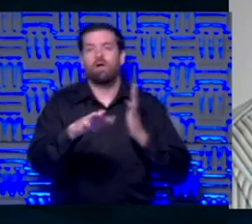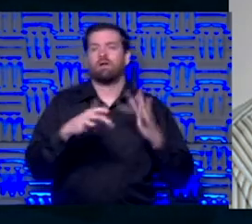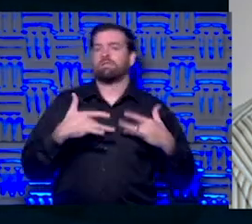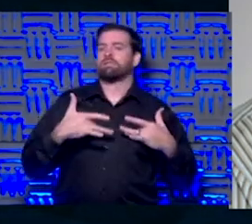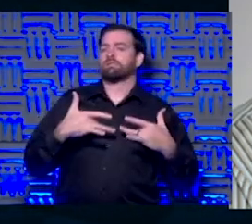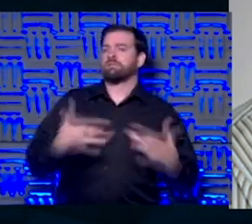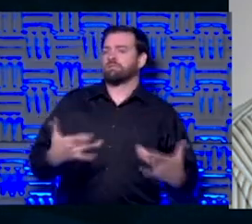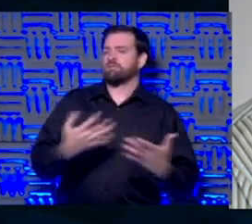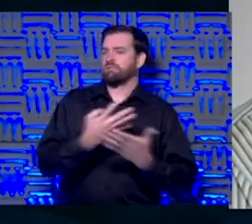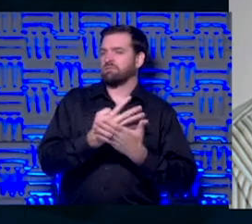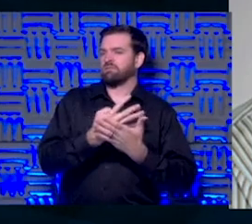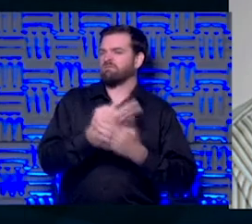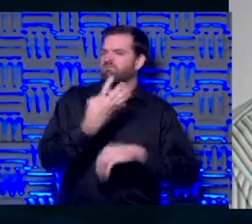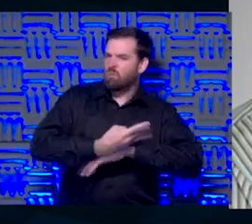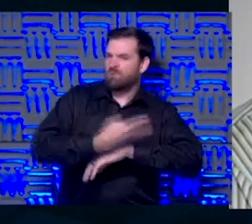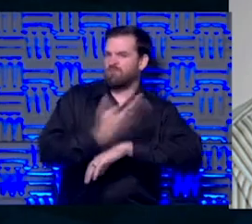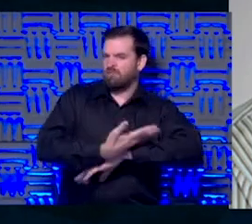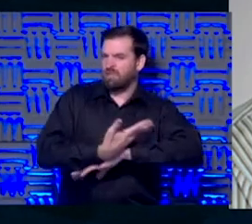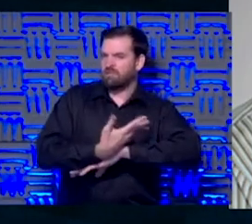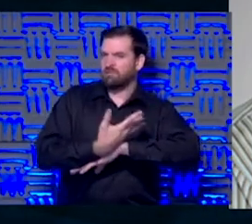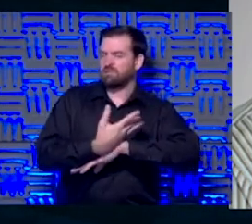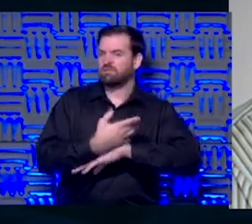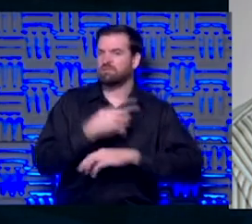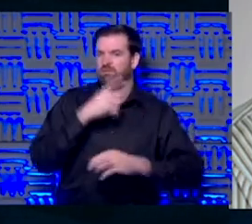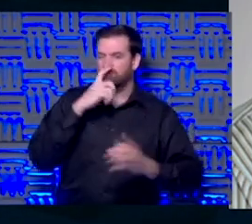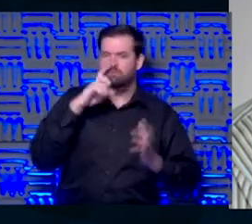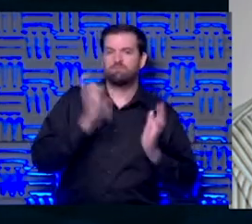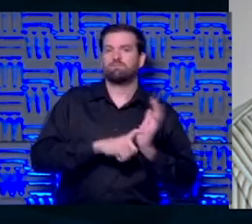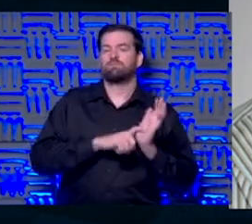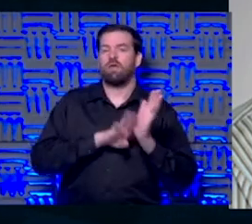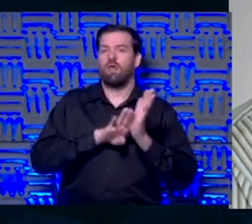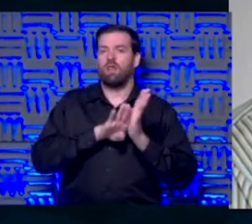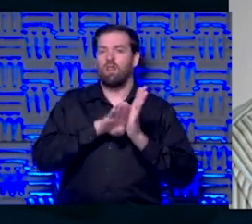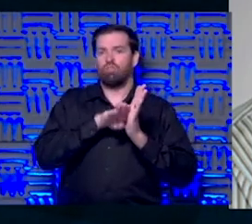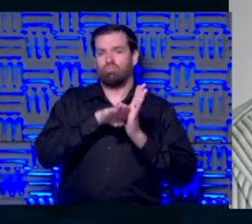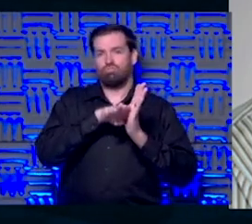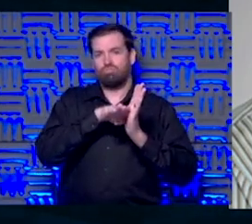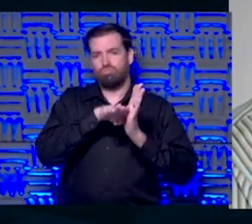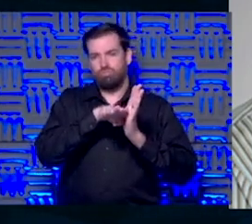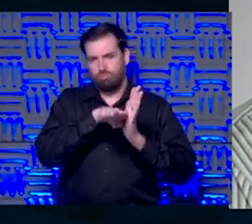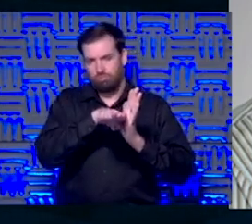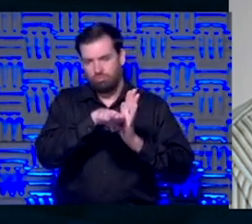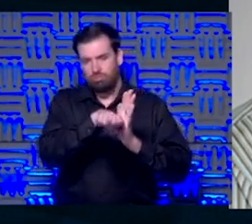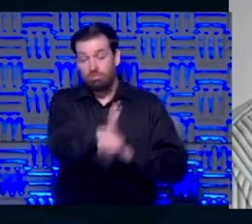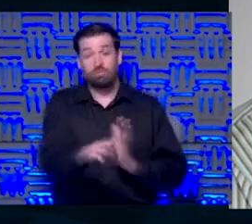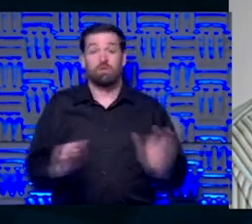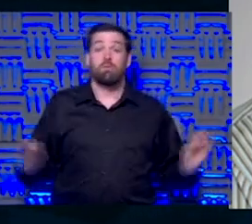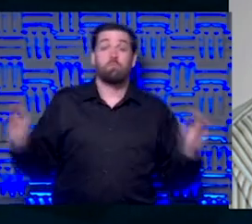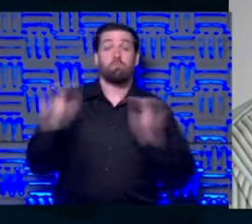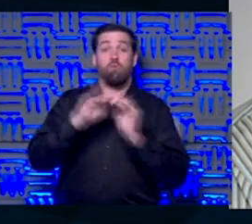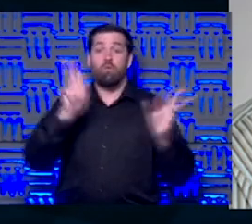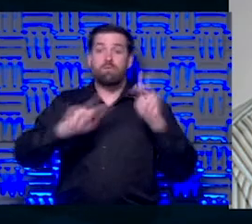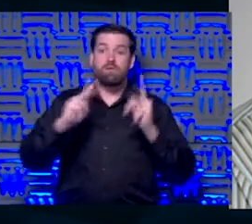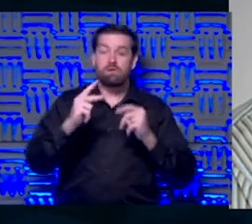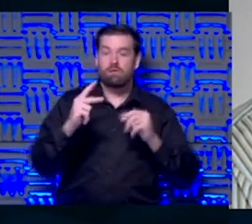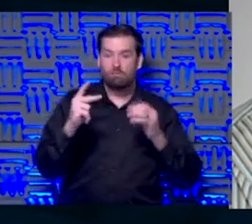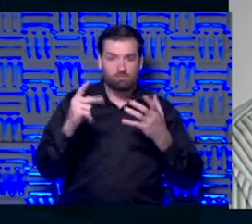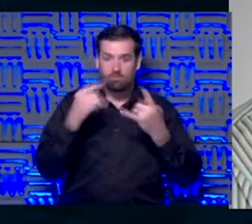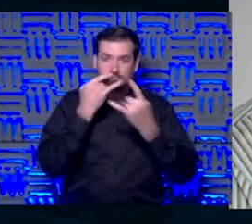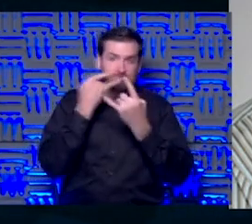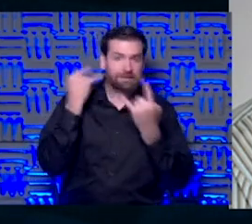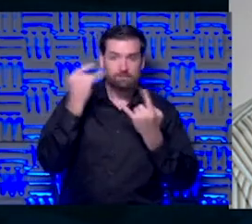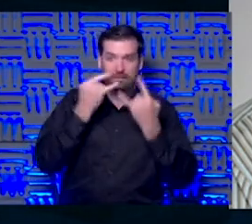last 4 or 5 days even of things flattening out. And we think if we can get even more people on board with mask